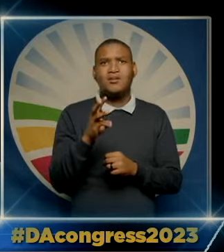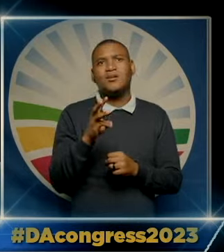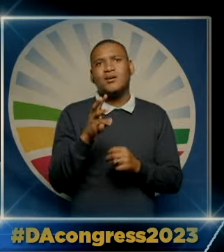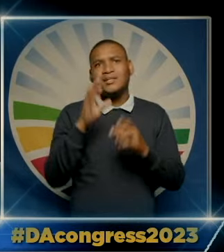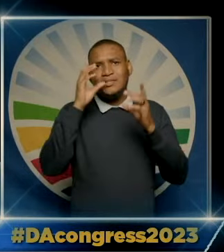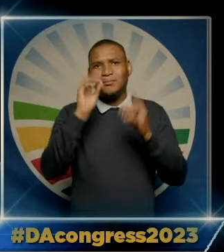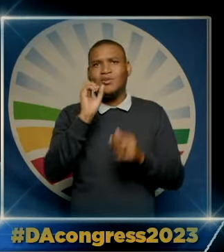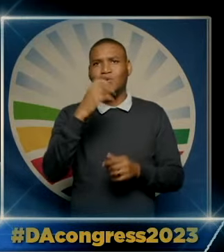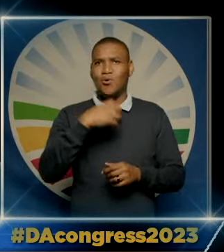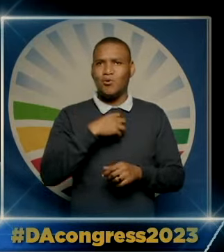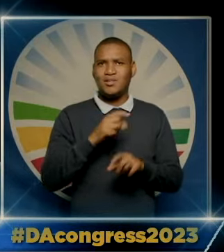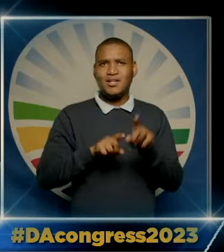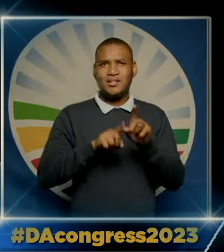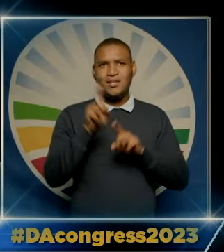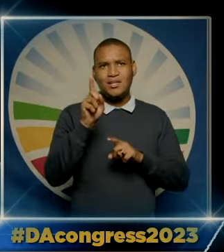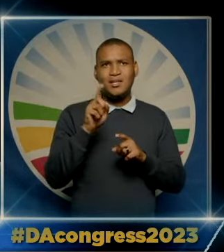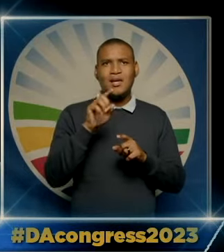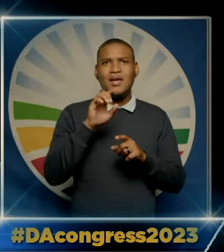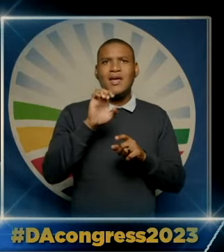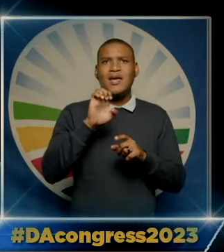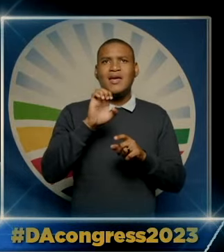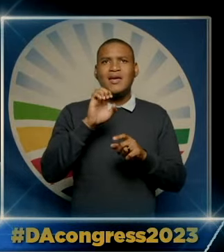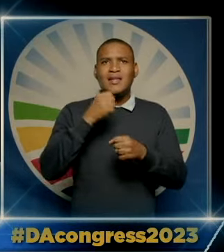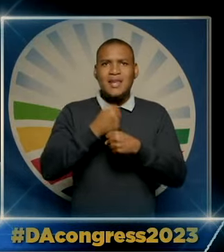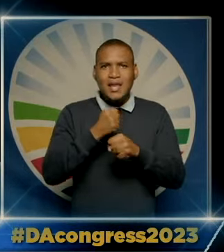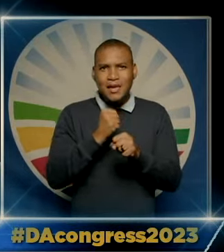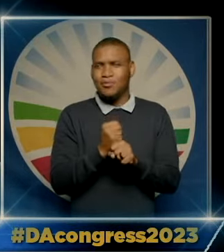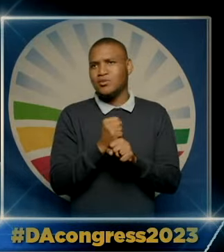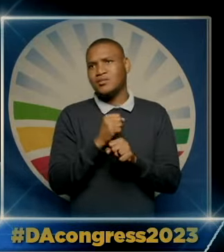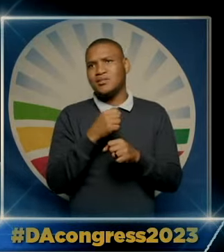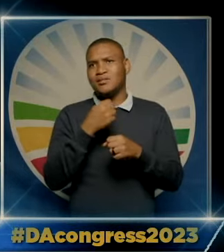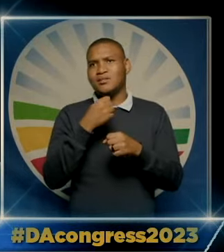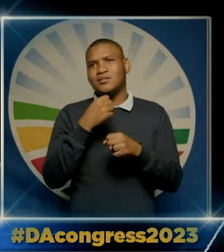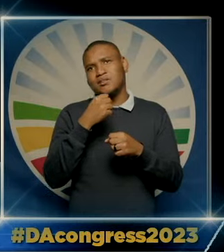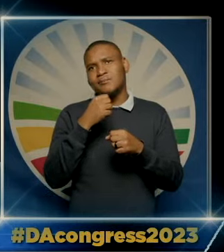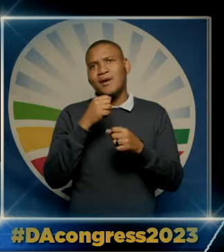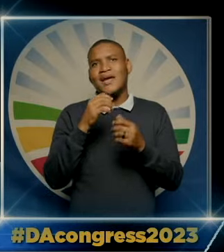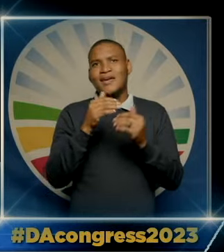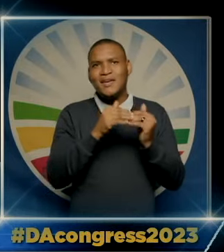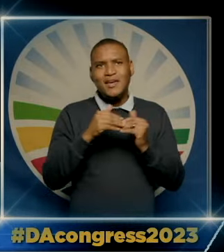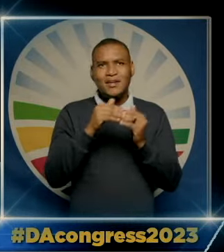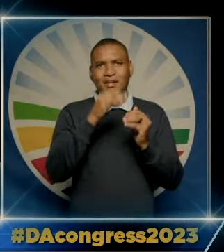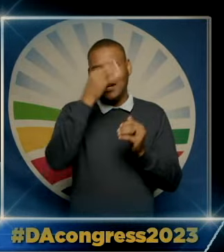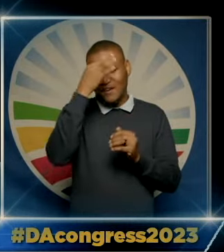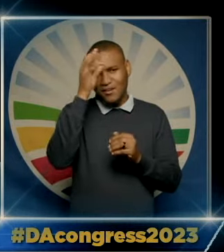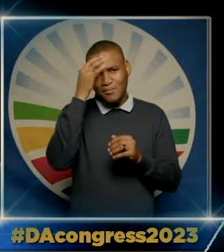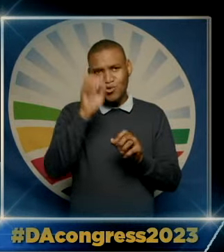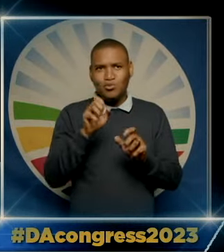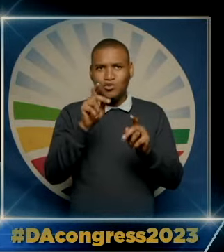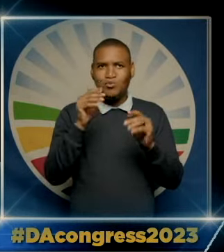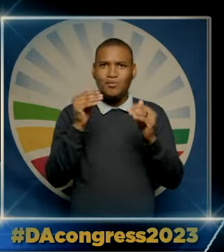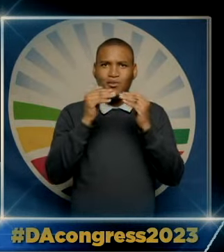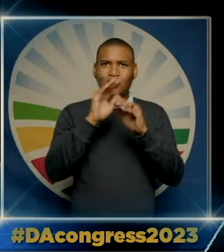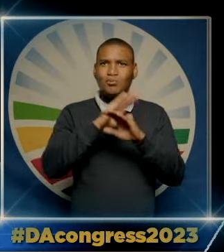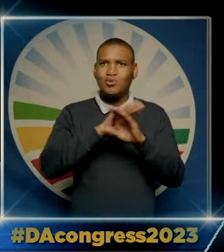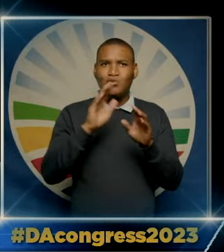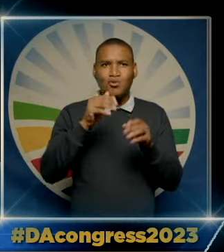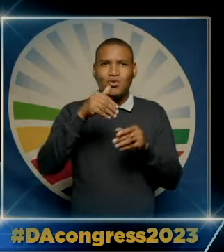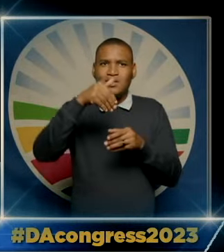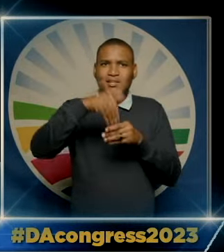your own success, enabled by a caring government. And opportunities will be fair. There will be no